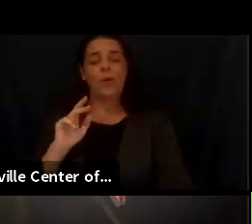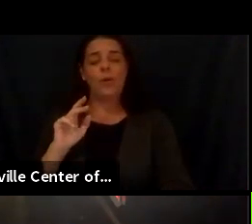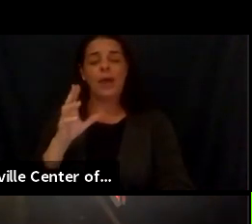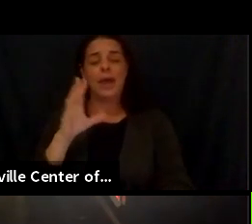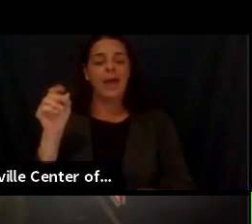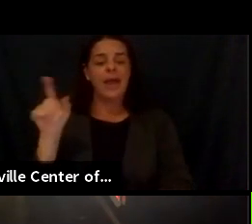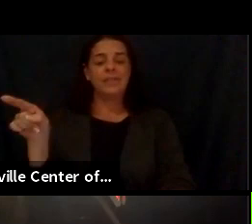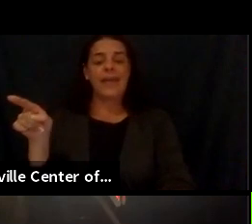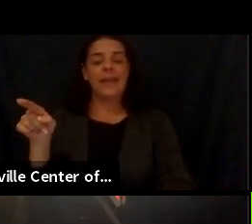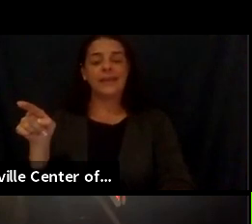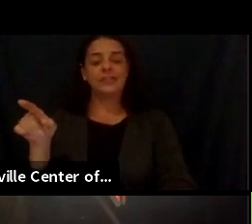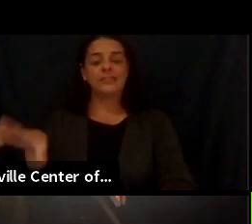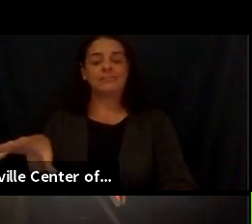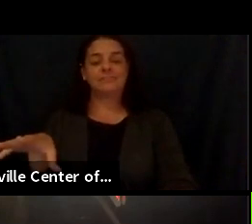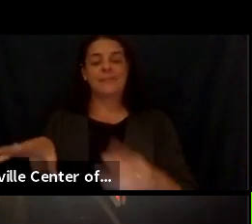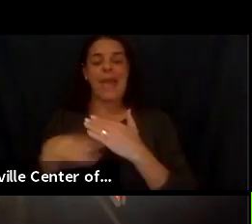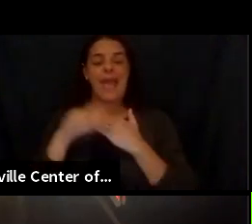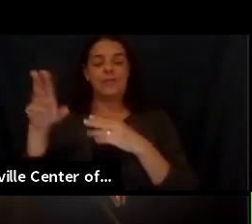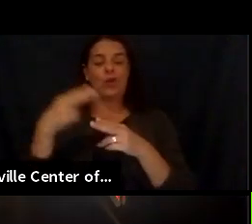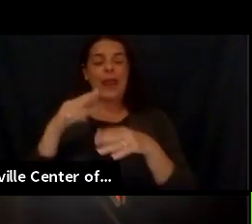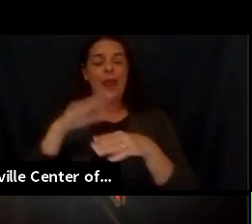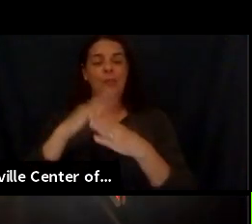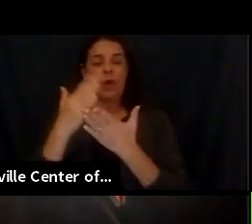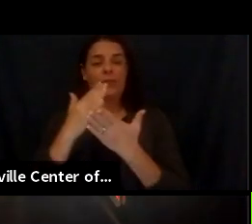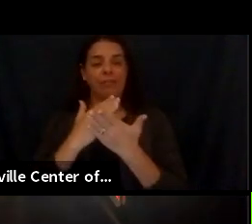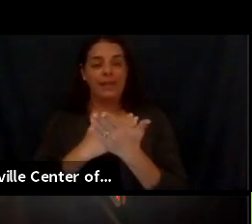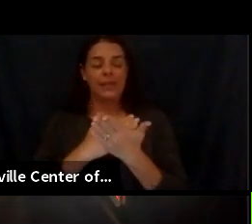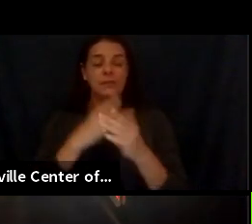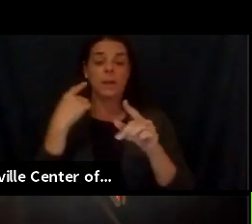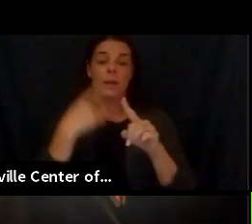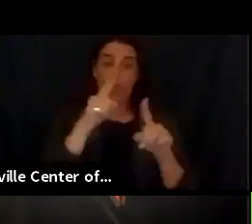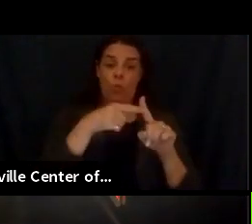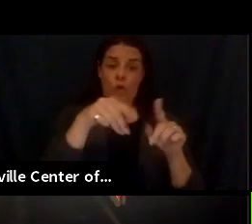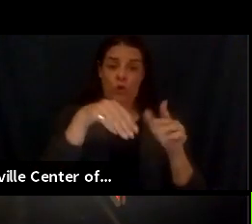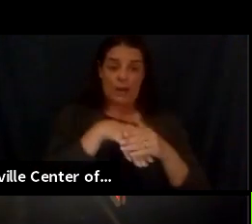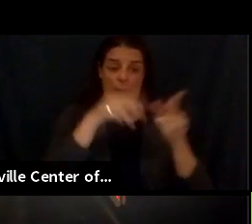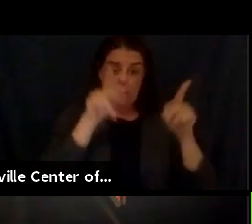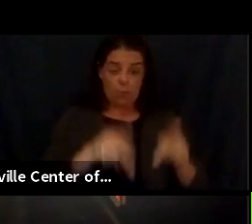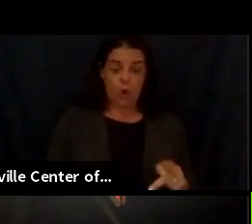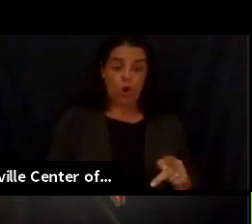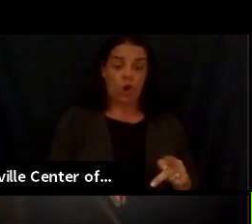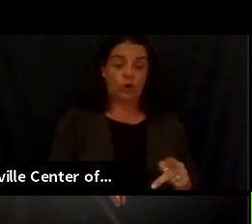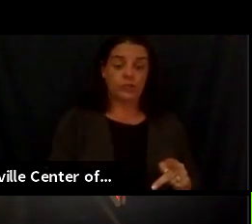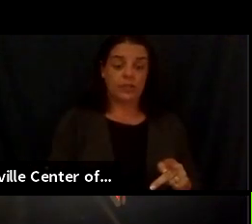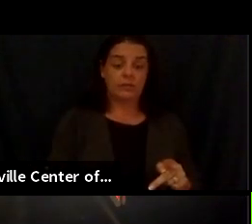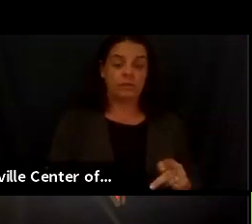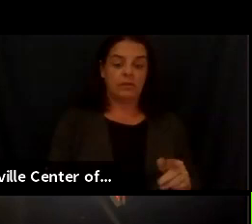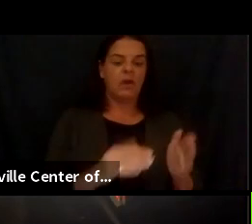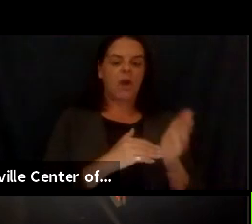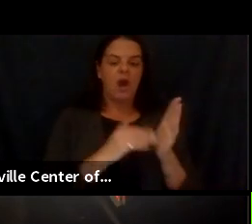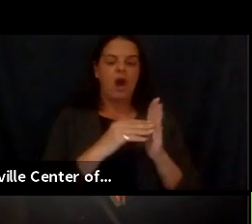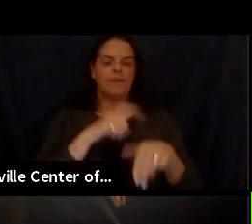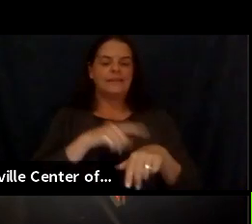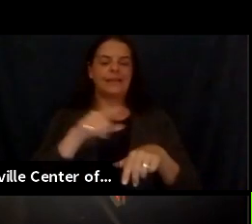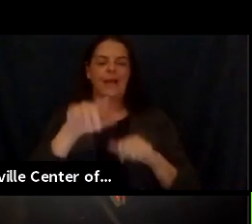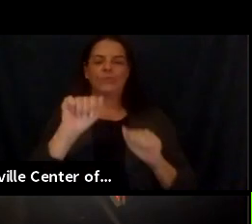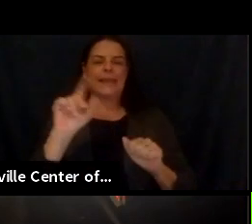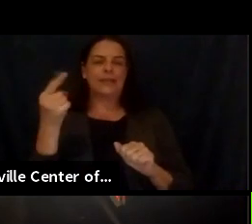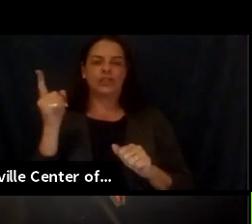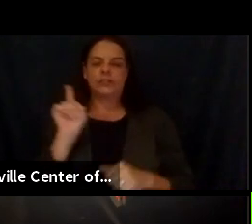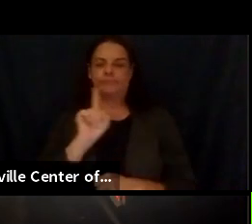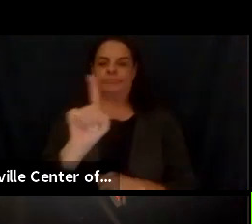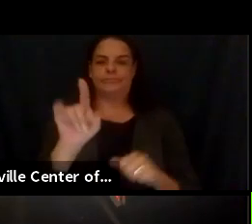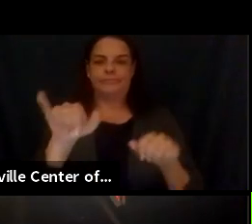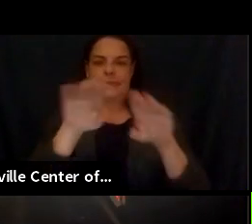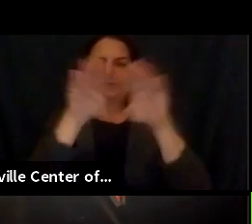simply get on the list. Also, when you're in person, usually there's an opportunity to simply approach the